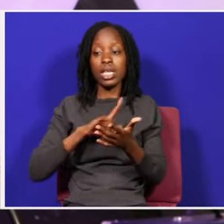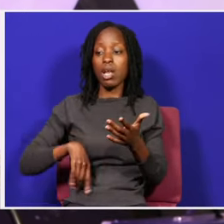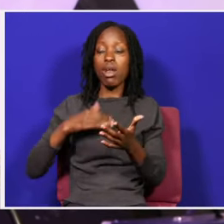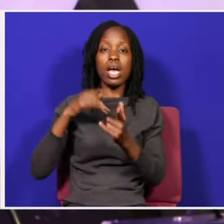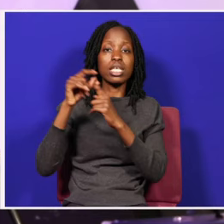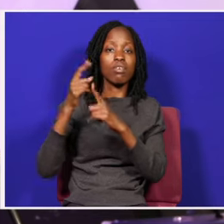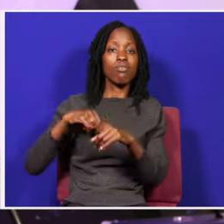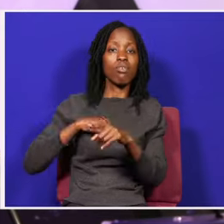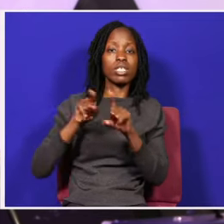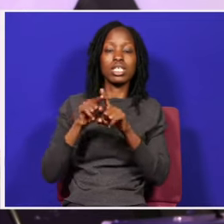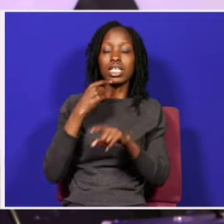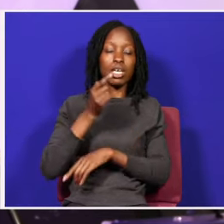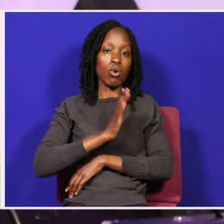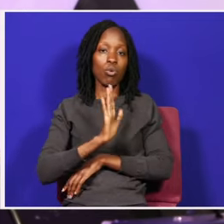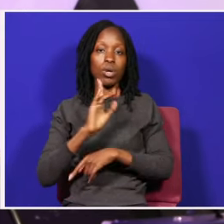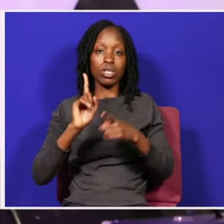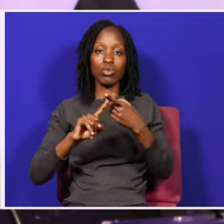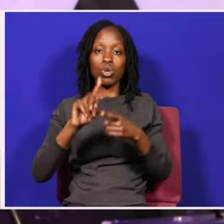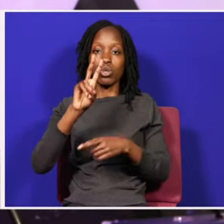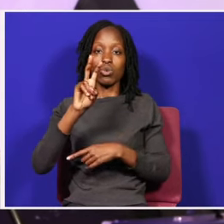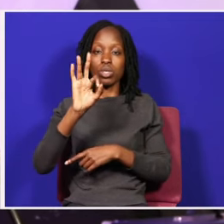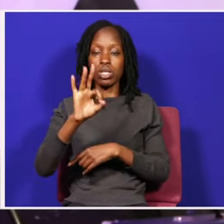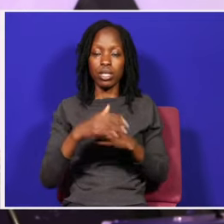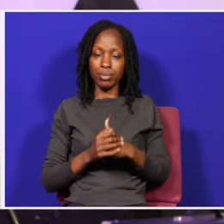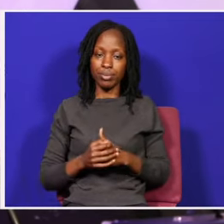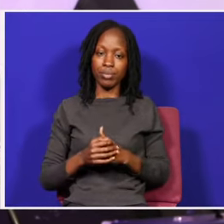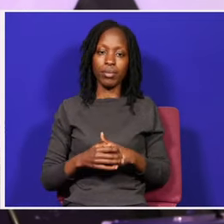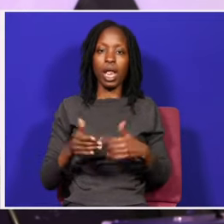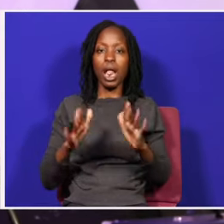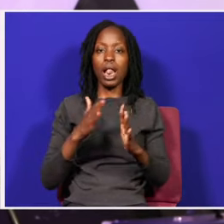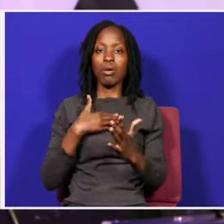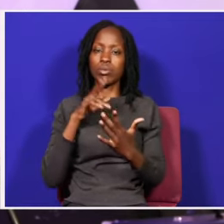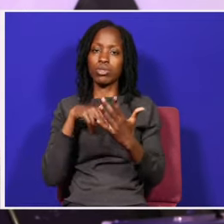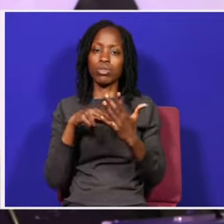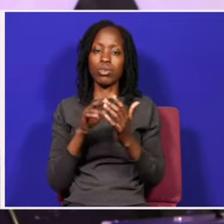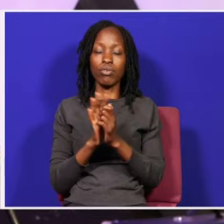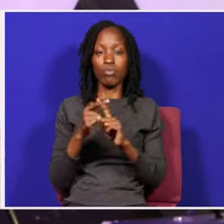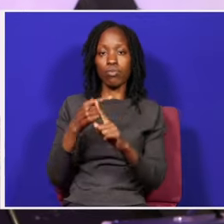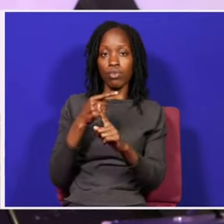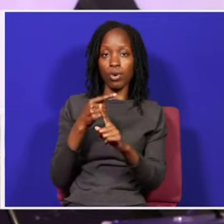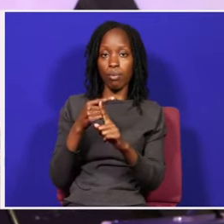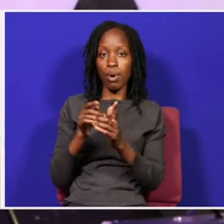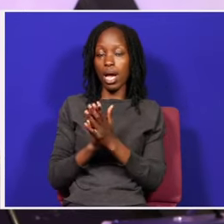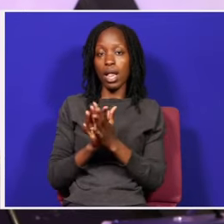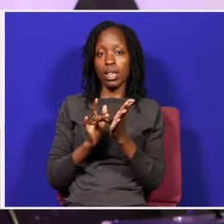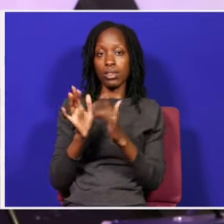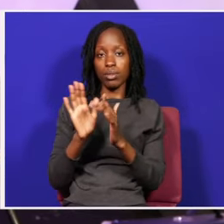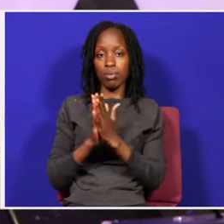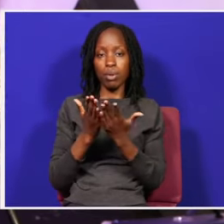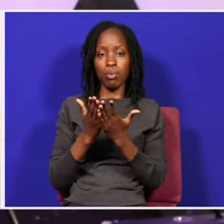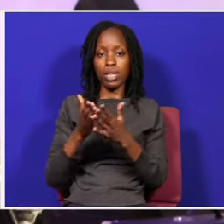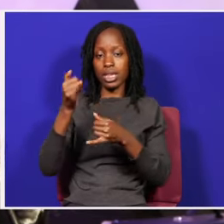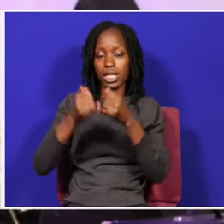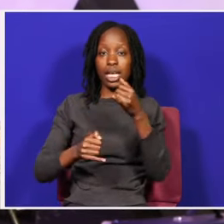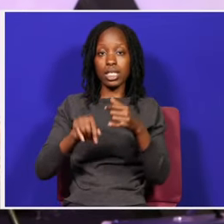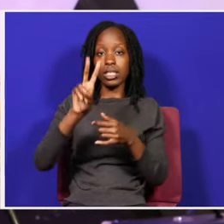us, even as we say goodbye to 2023. Allow me to read from a text of the Bible. It's actually the